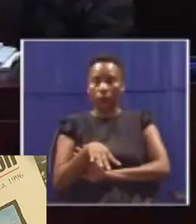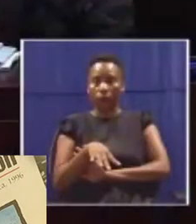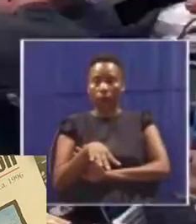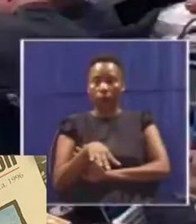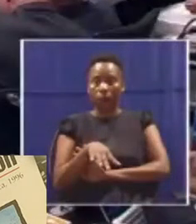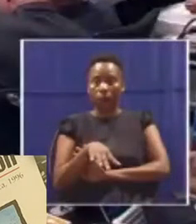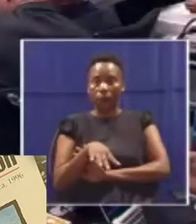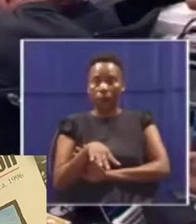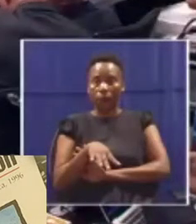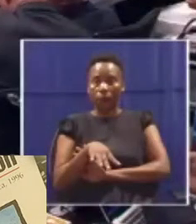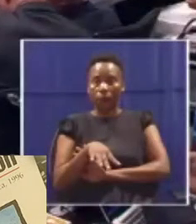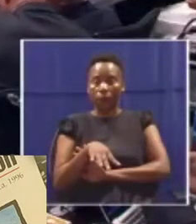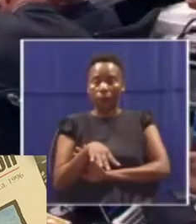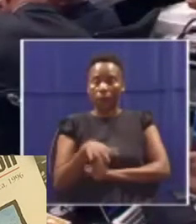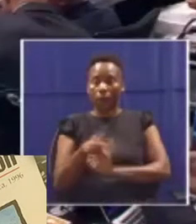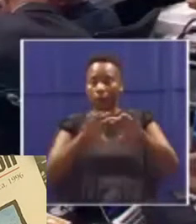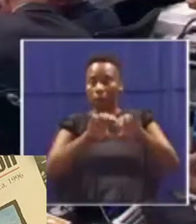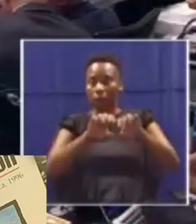Honorable Member,